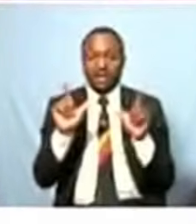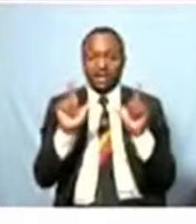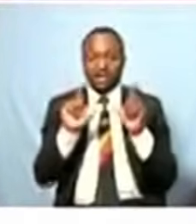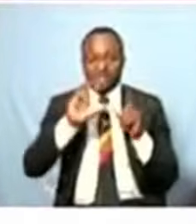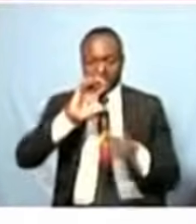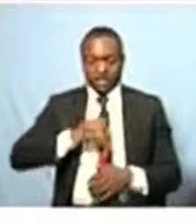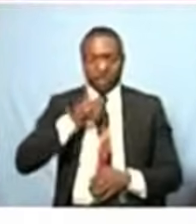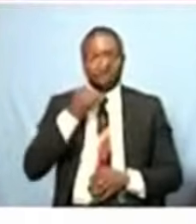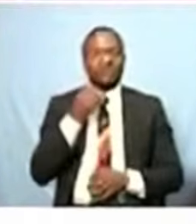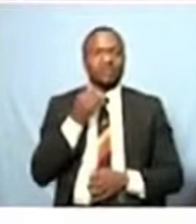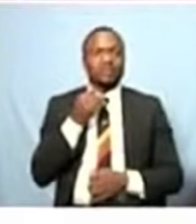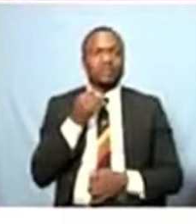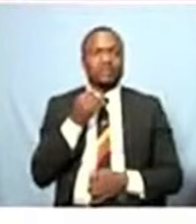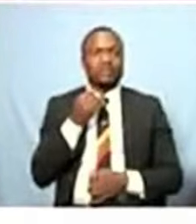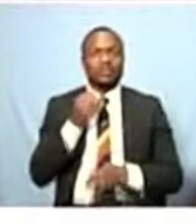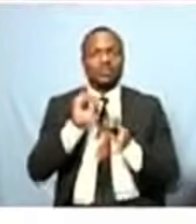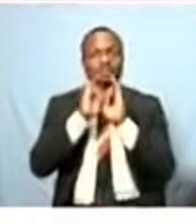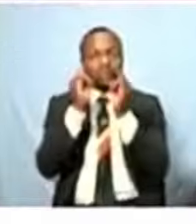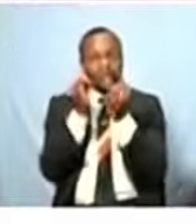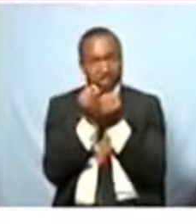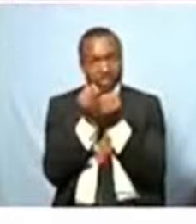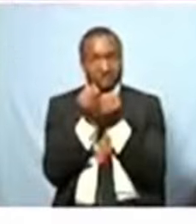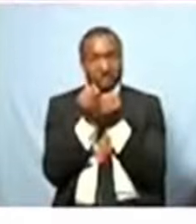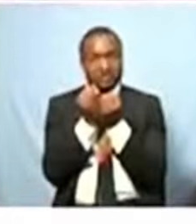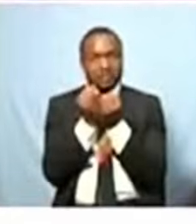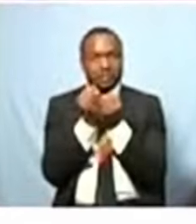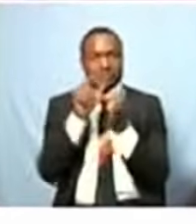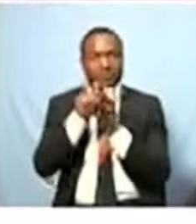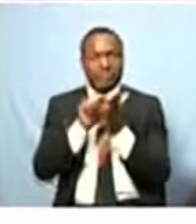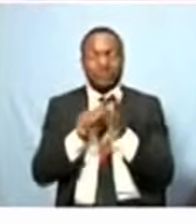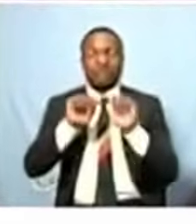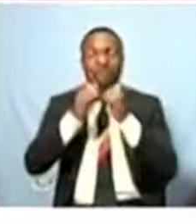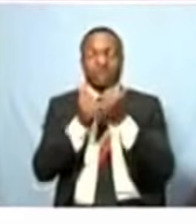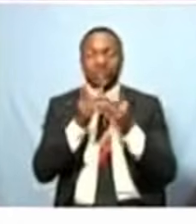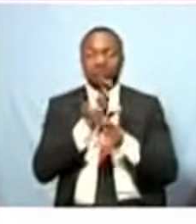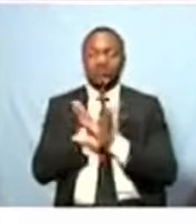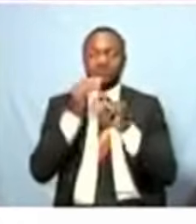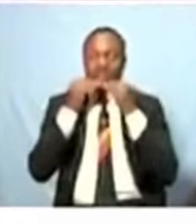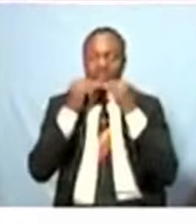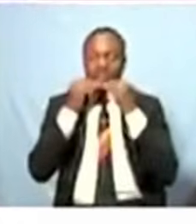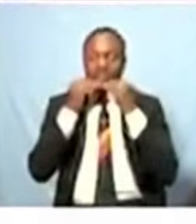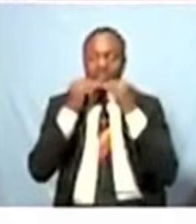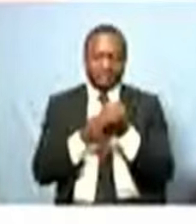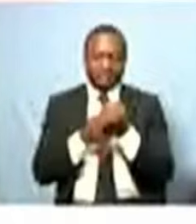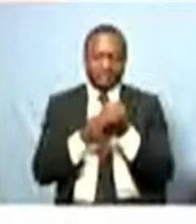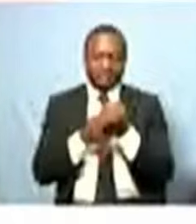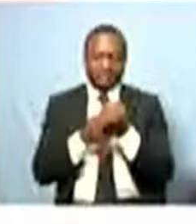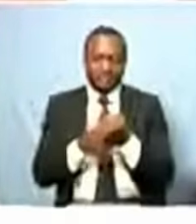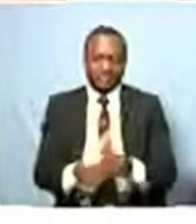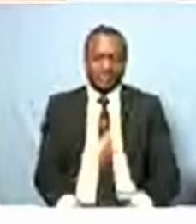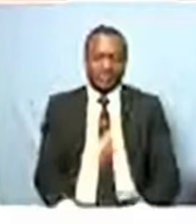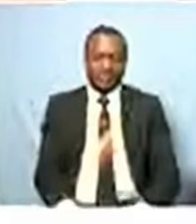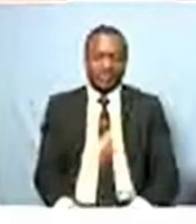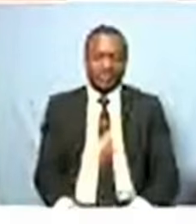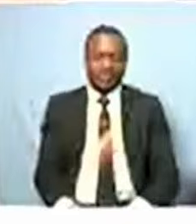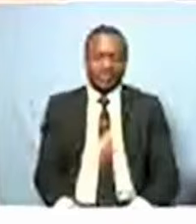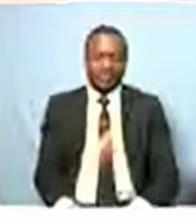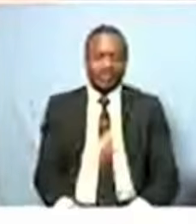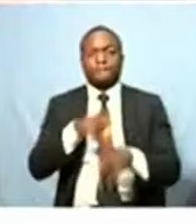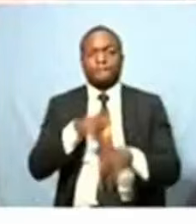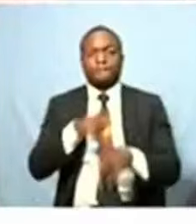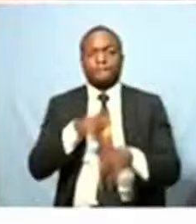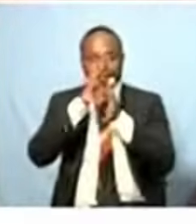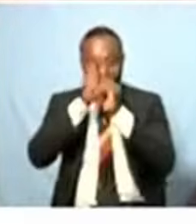is ours as an institution called the Law Association of Zambia. I thank you, Madam Speaker. We do not support.